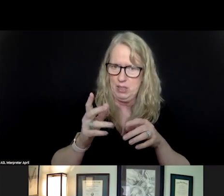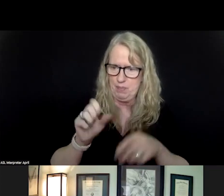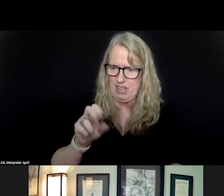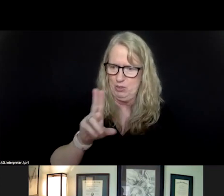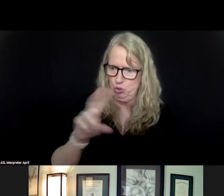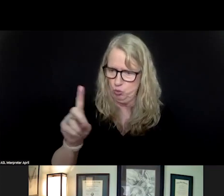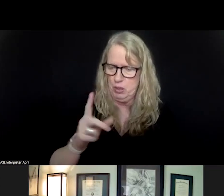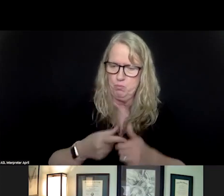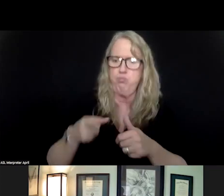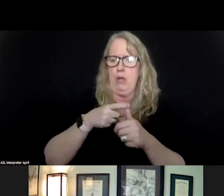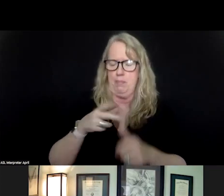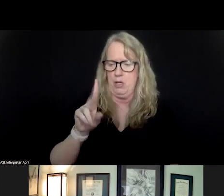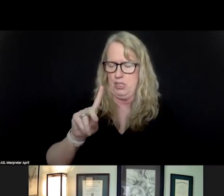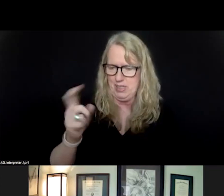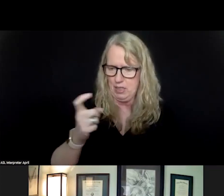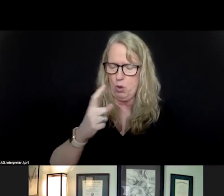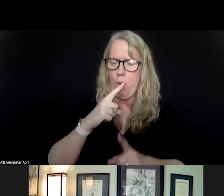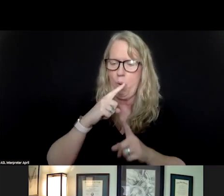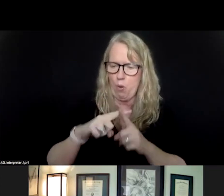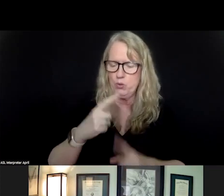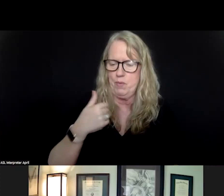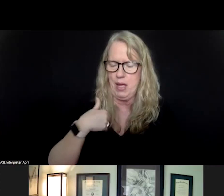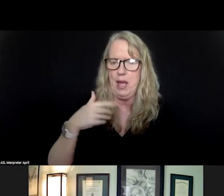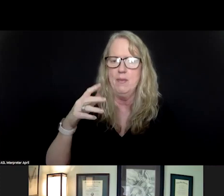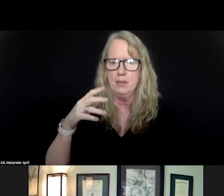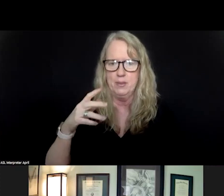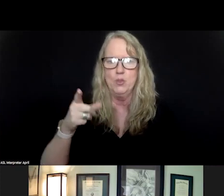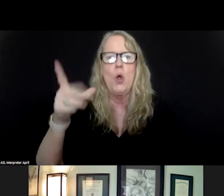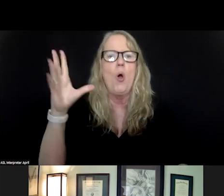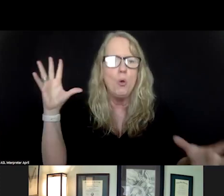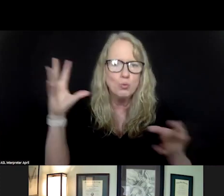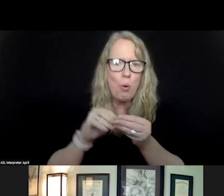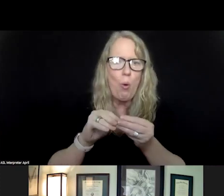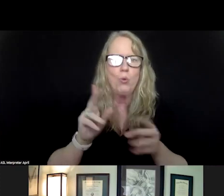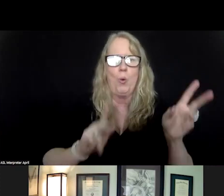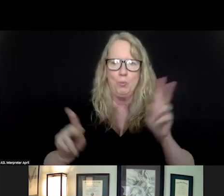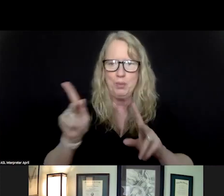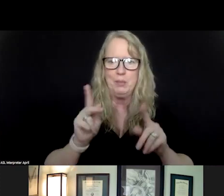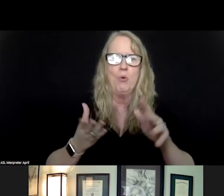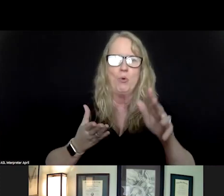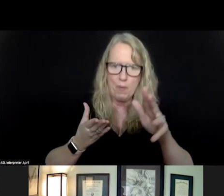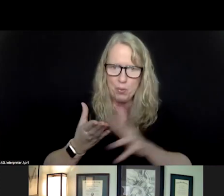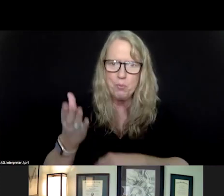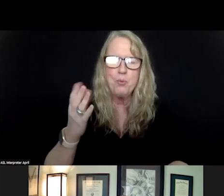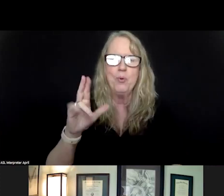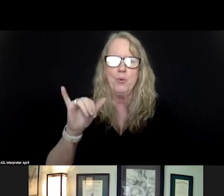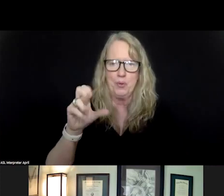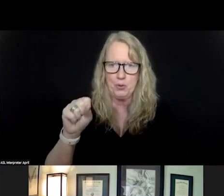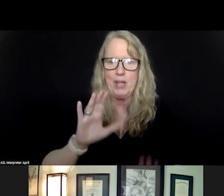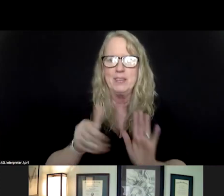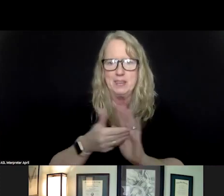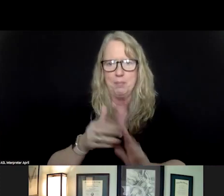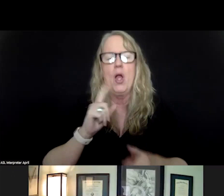primary diagnosis also have the positive toxicology. Total people coming through the crisis center. We're challenging